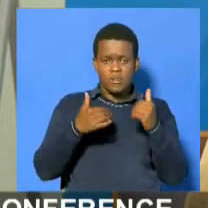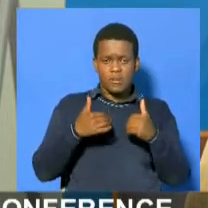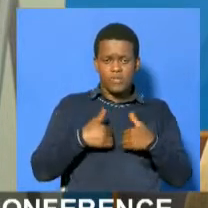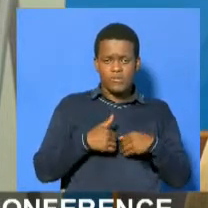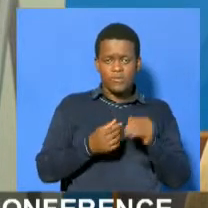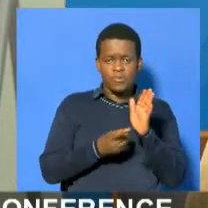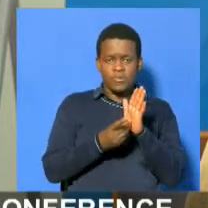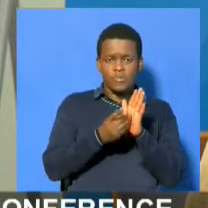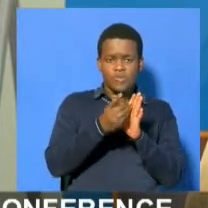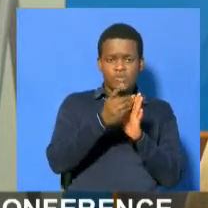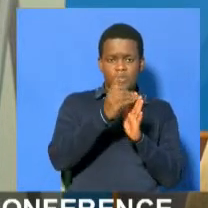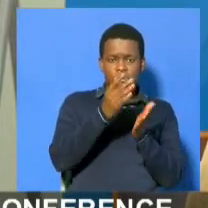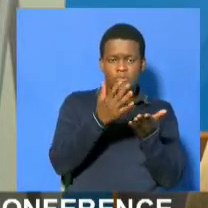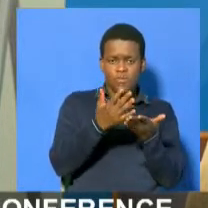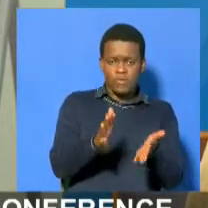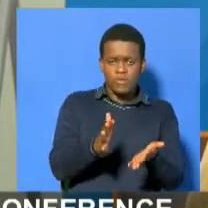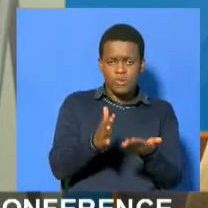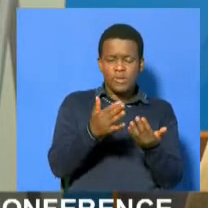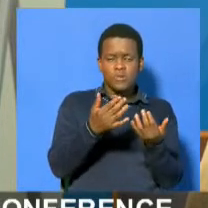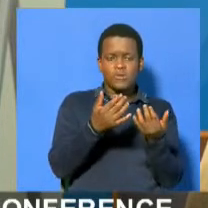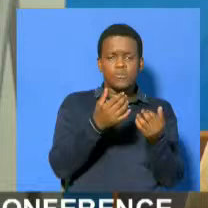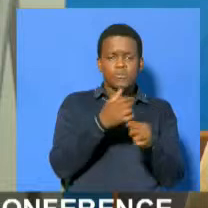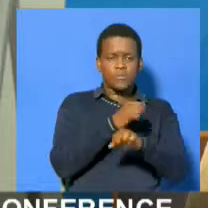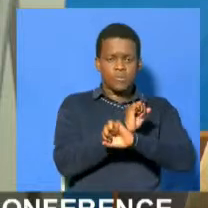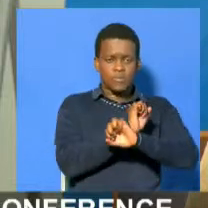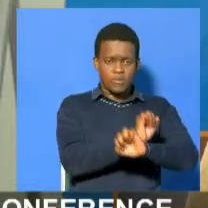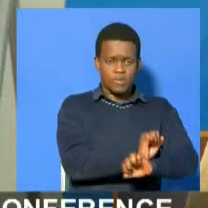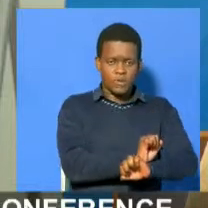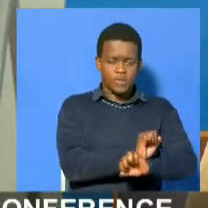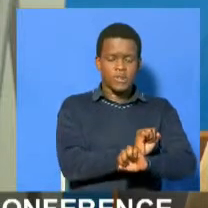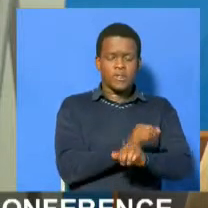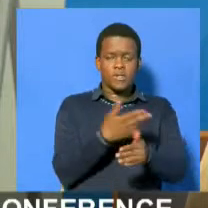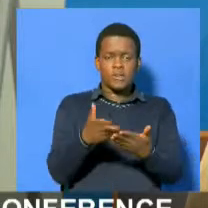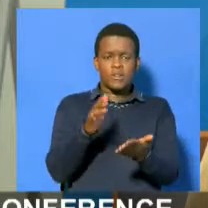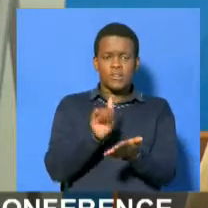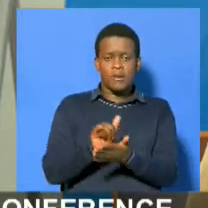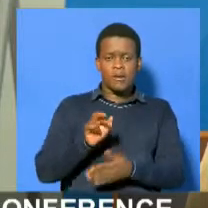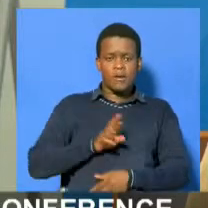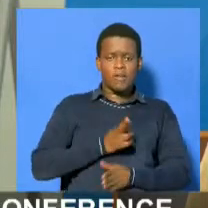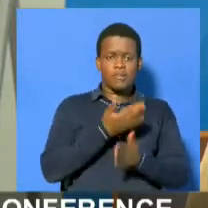develop to safeguard whatever